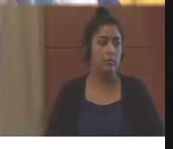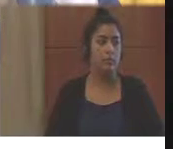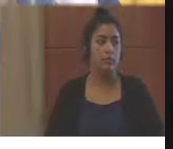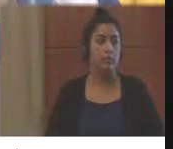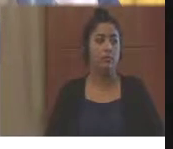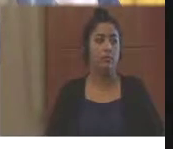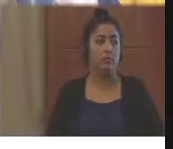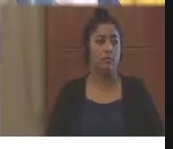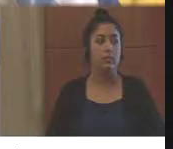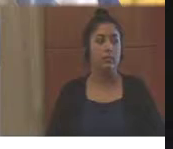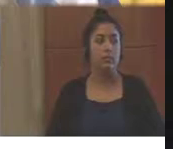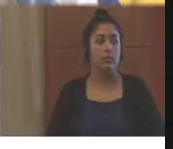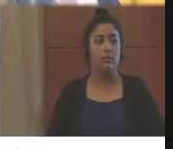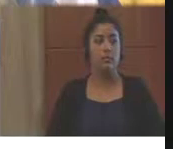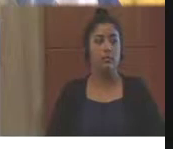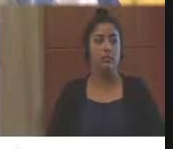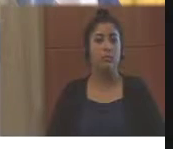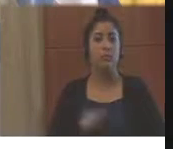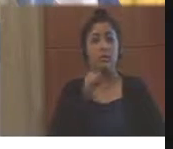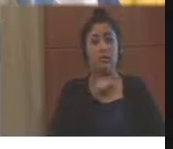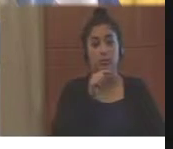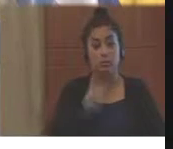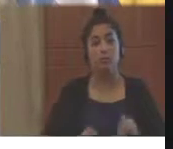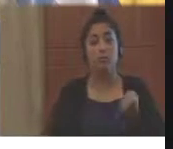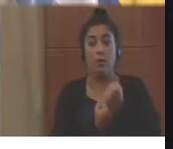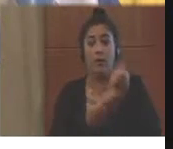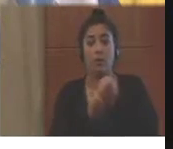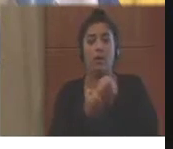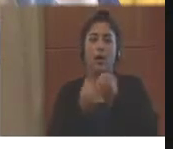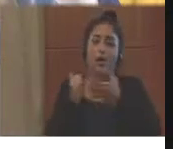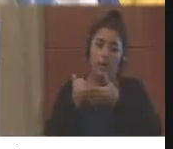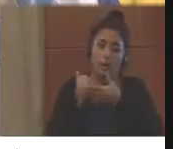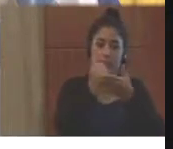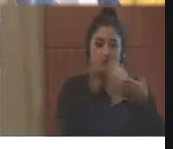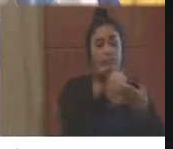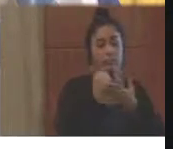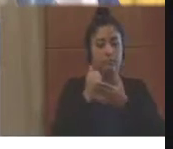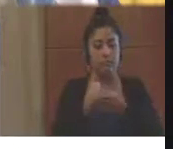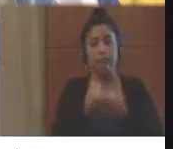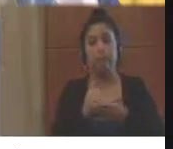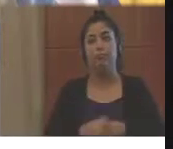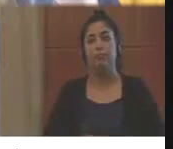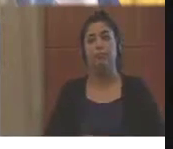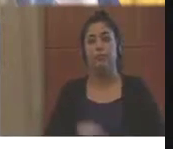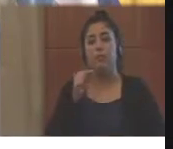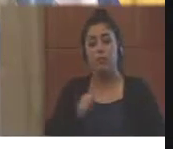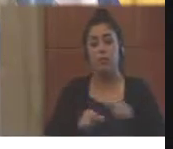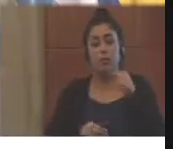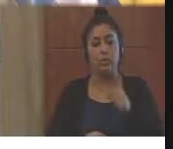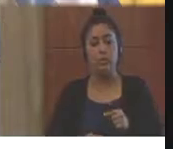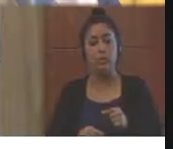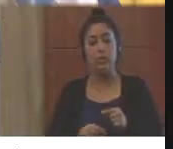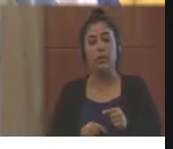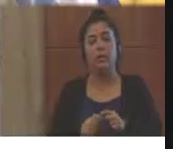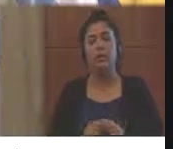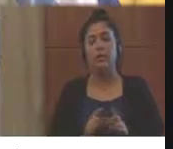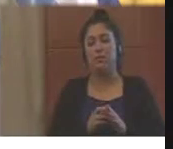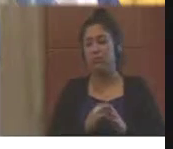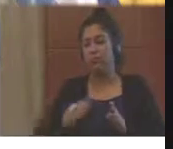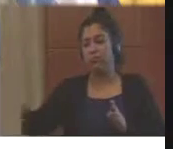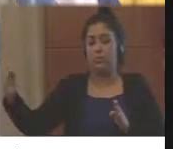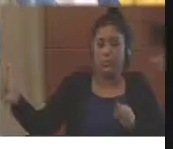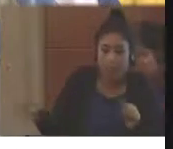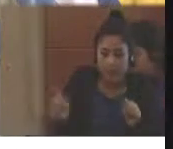gap currently existing in the recommendations. It is our collective responsibility to ensure that